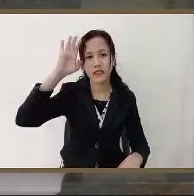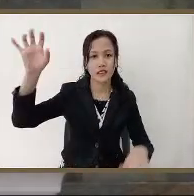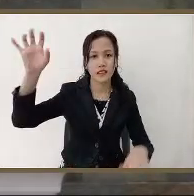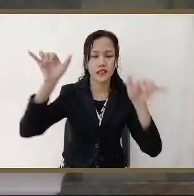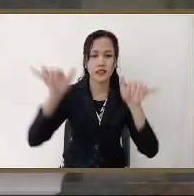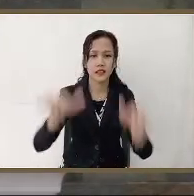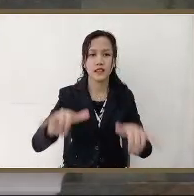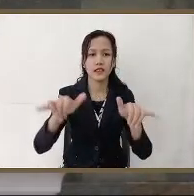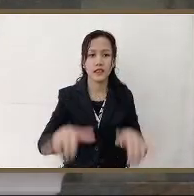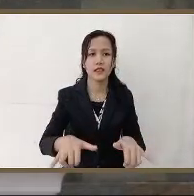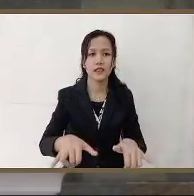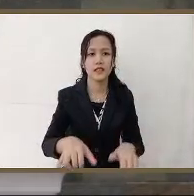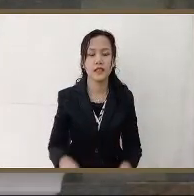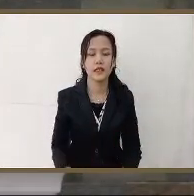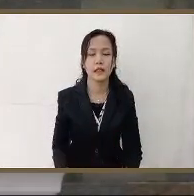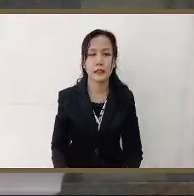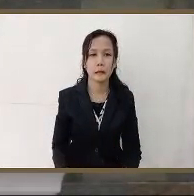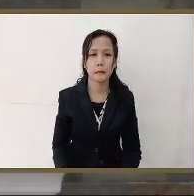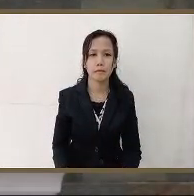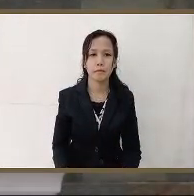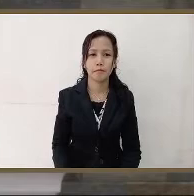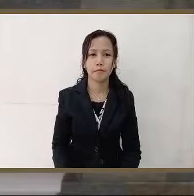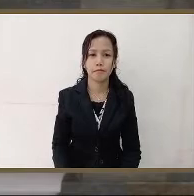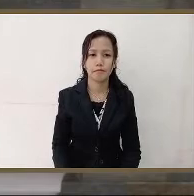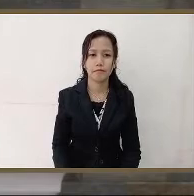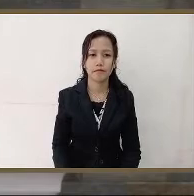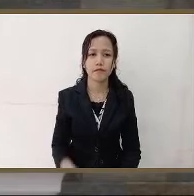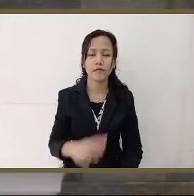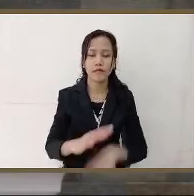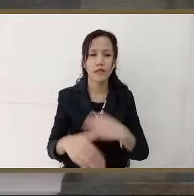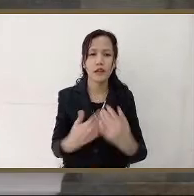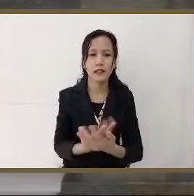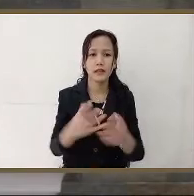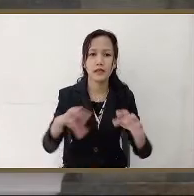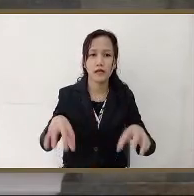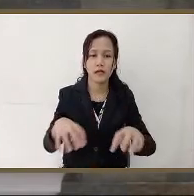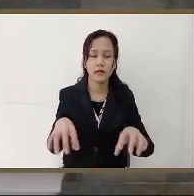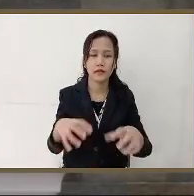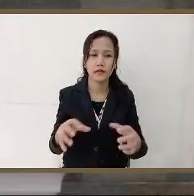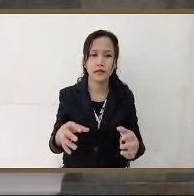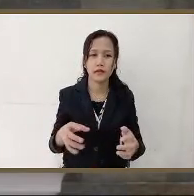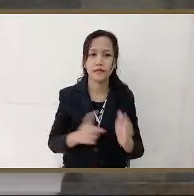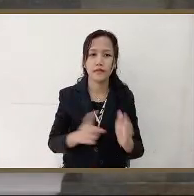siya pa rin ay nagma-manifest. Lahat ng kanyang galaw pa rin is manifested